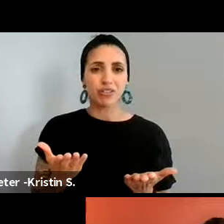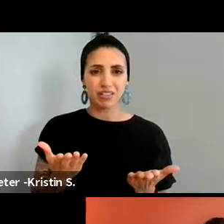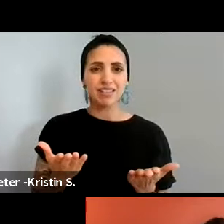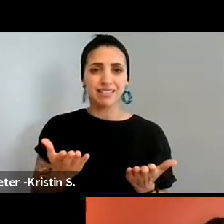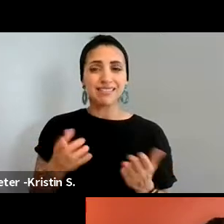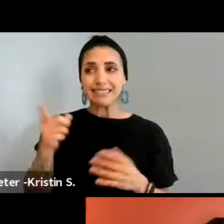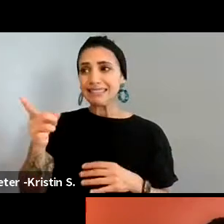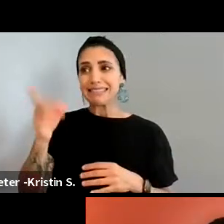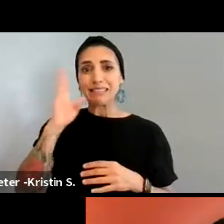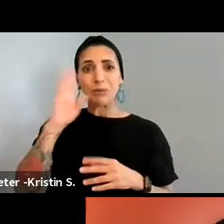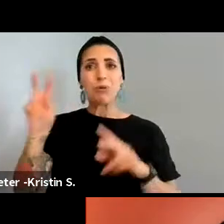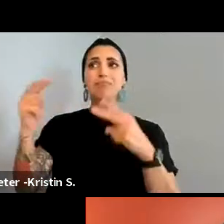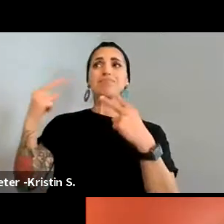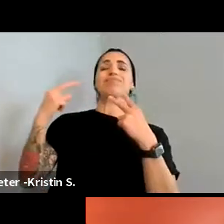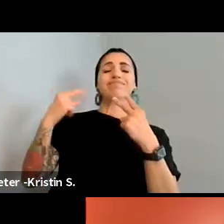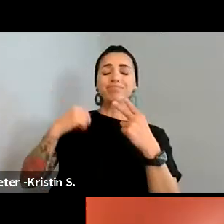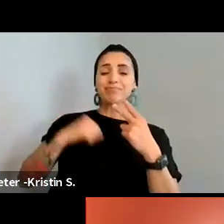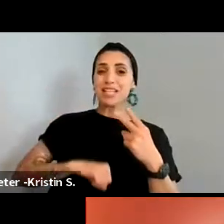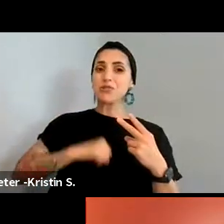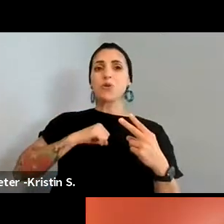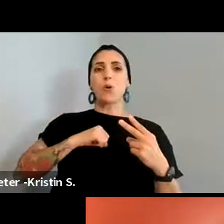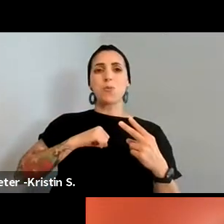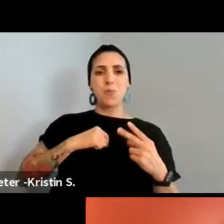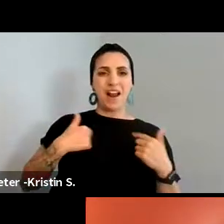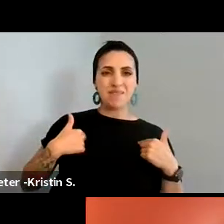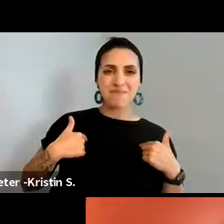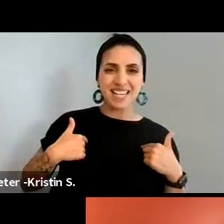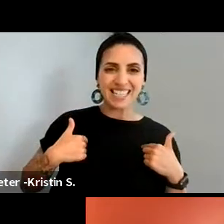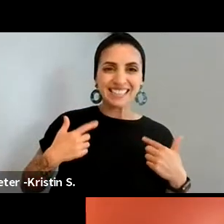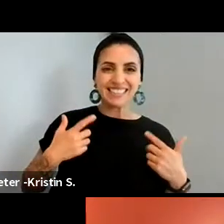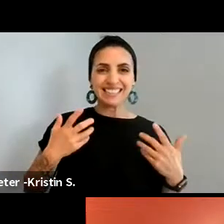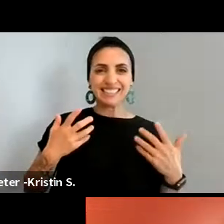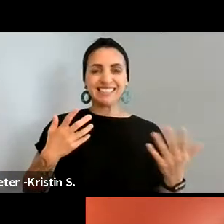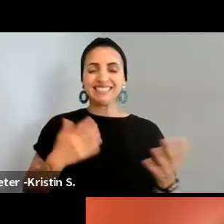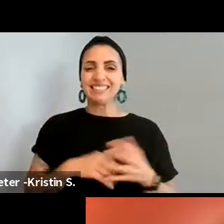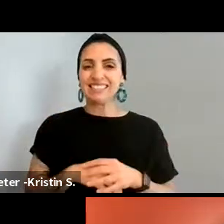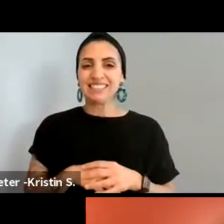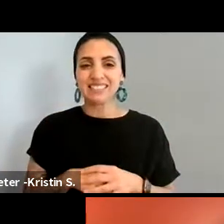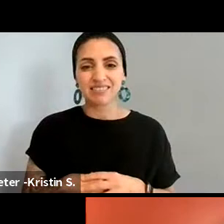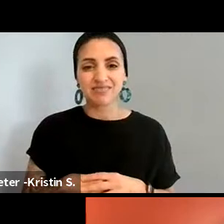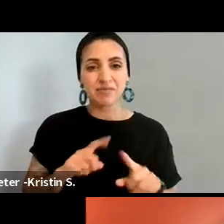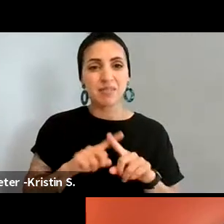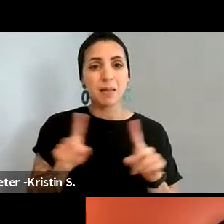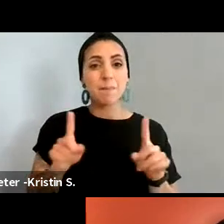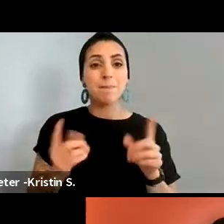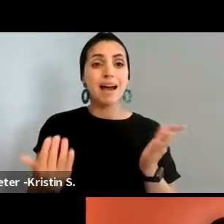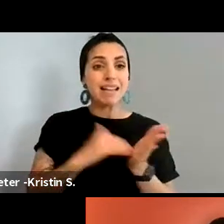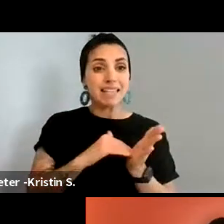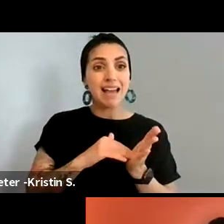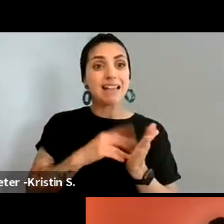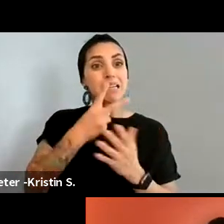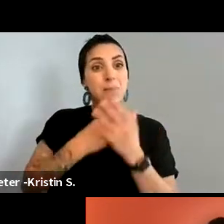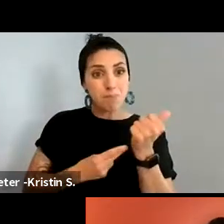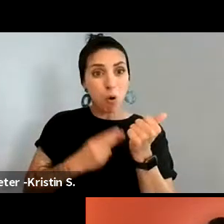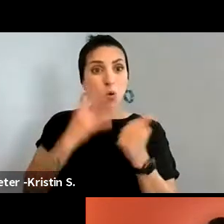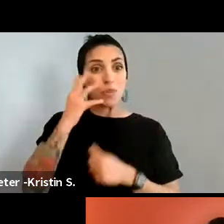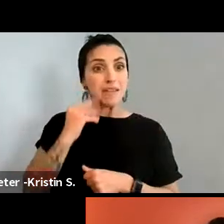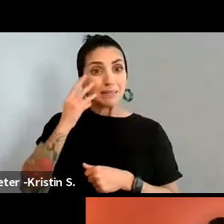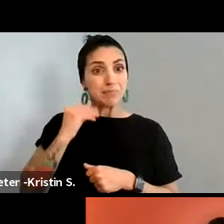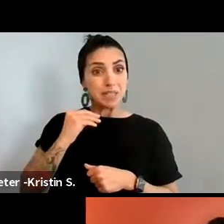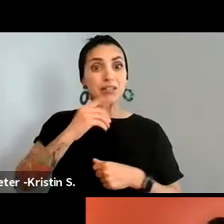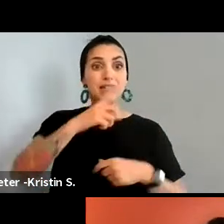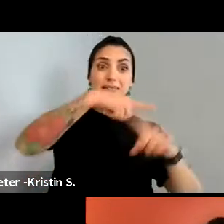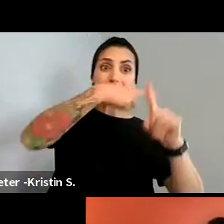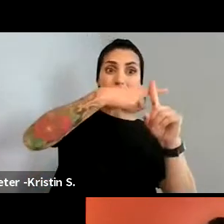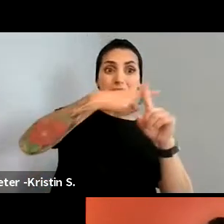that I'm doing this right now. He's like, hey, DJ. So, but again, those experiences are what I mean